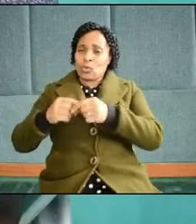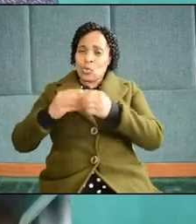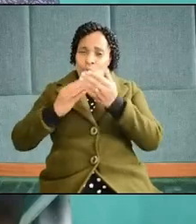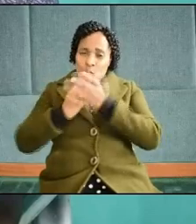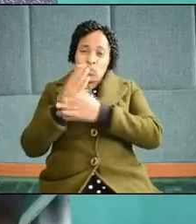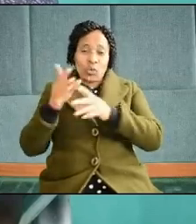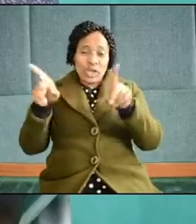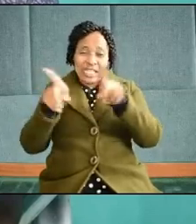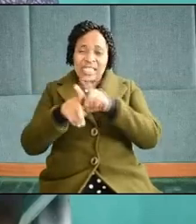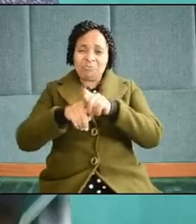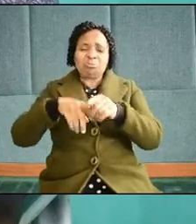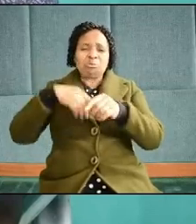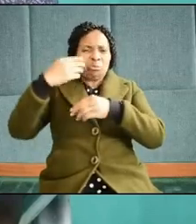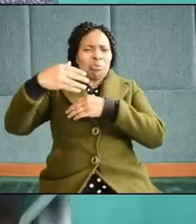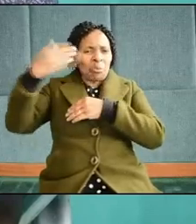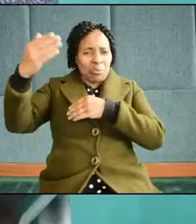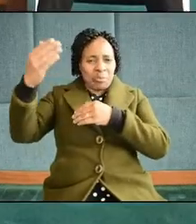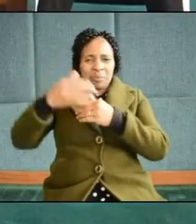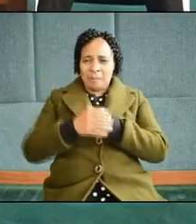And like that.